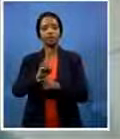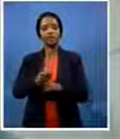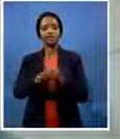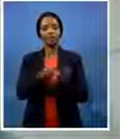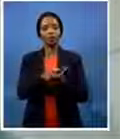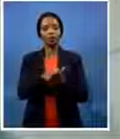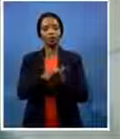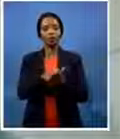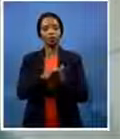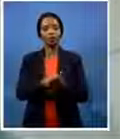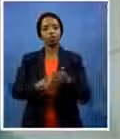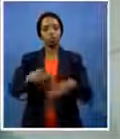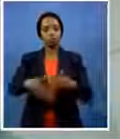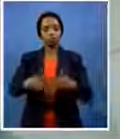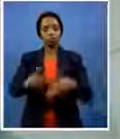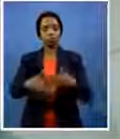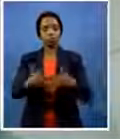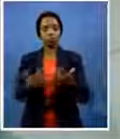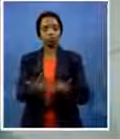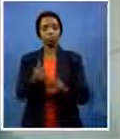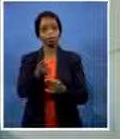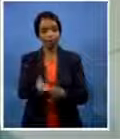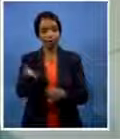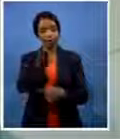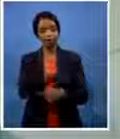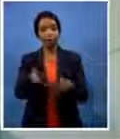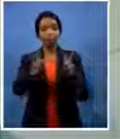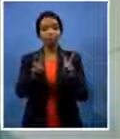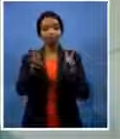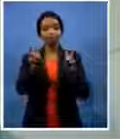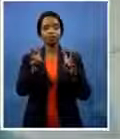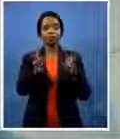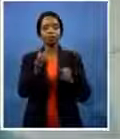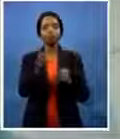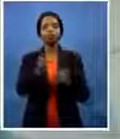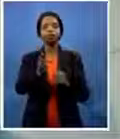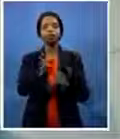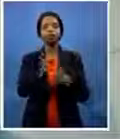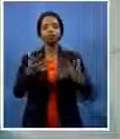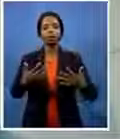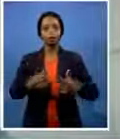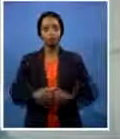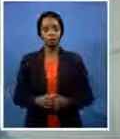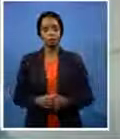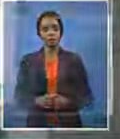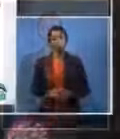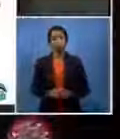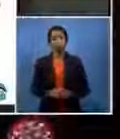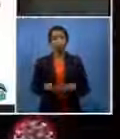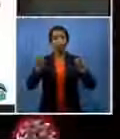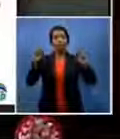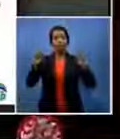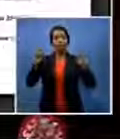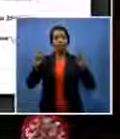has specific, shall we say, line item financial supports